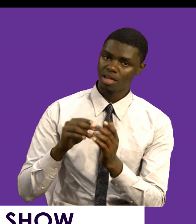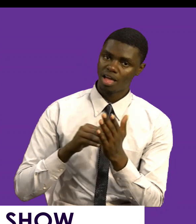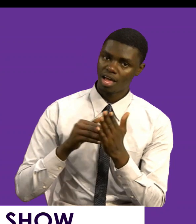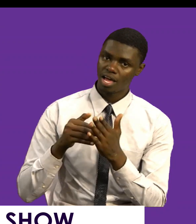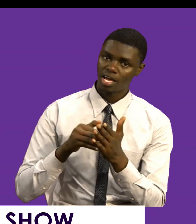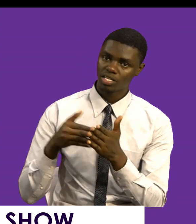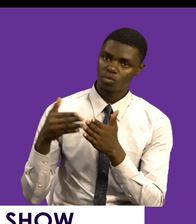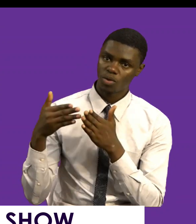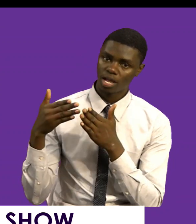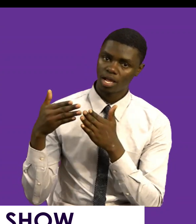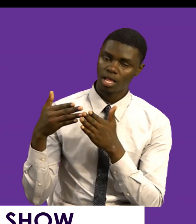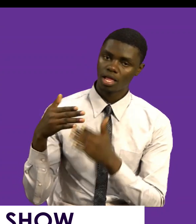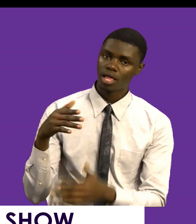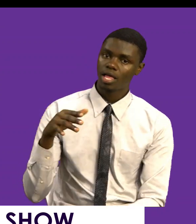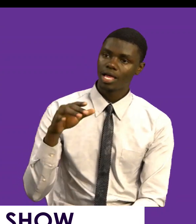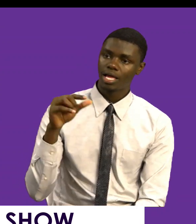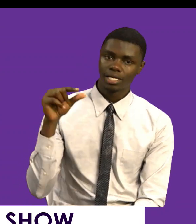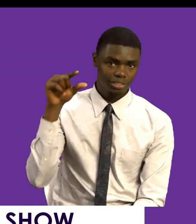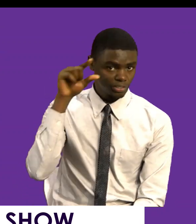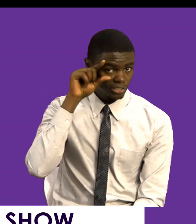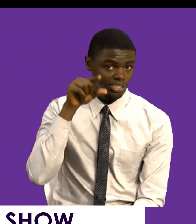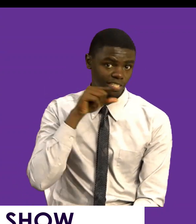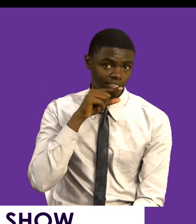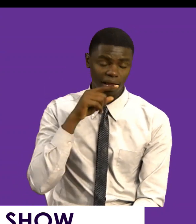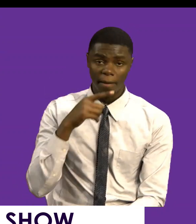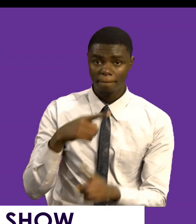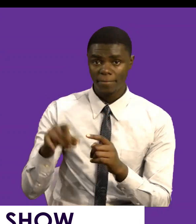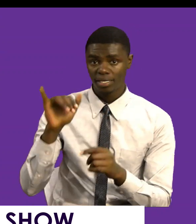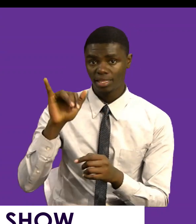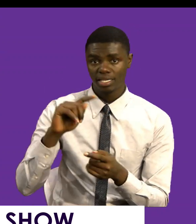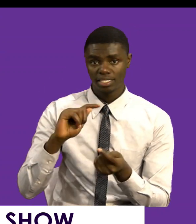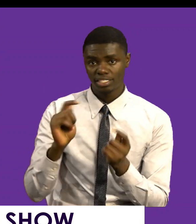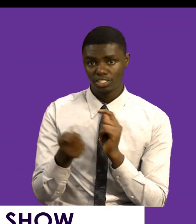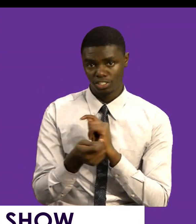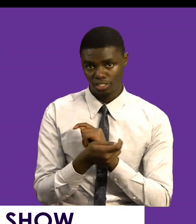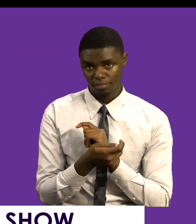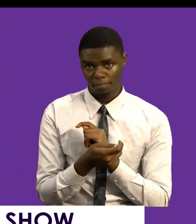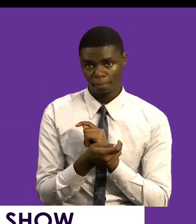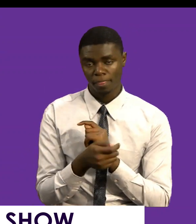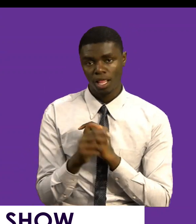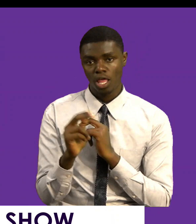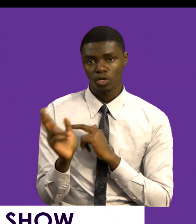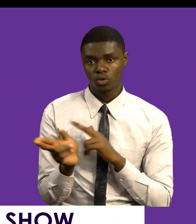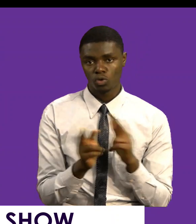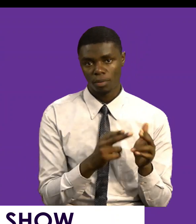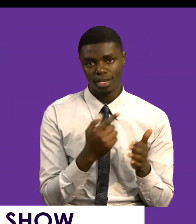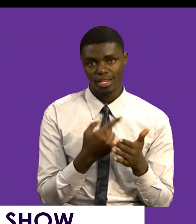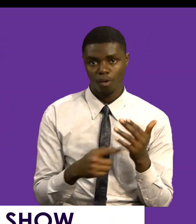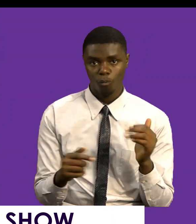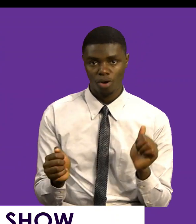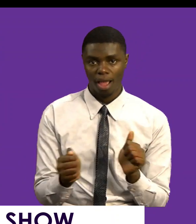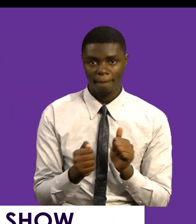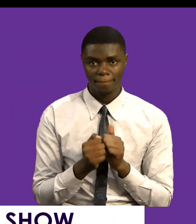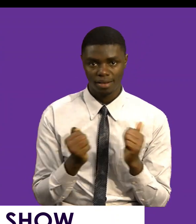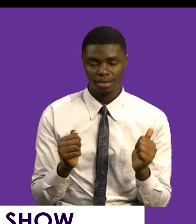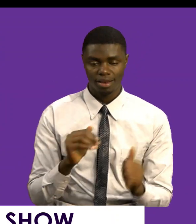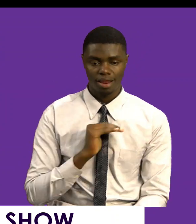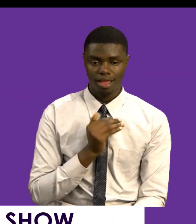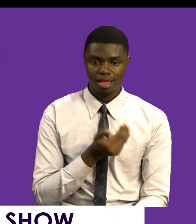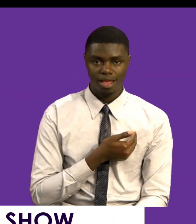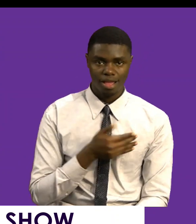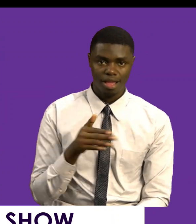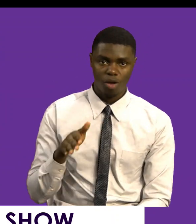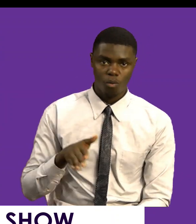sex. That seems to be changing. So normally what happens is that our